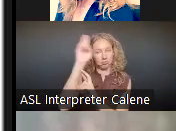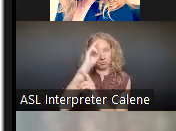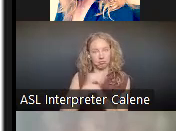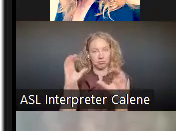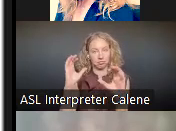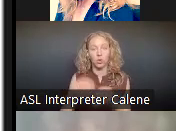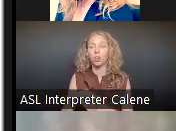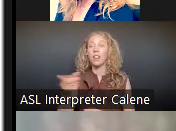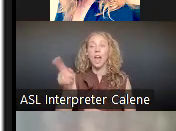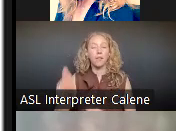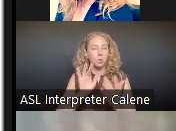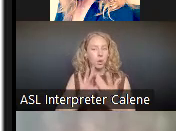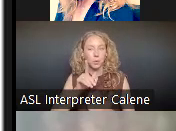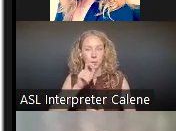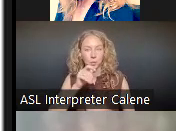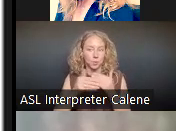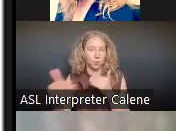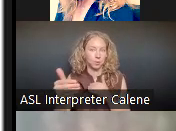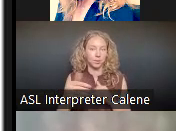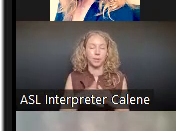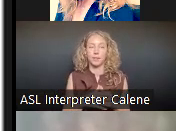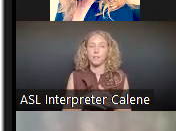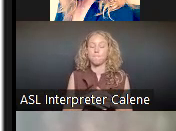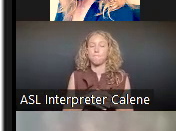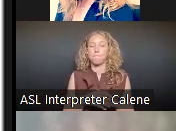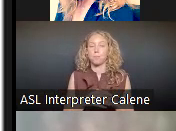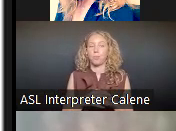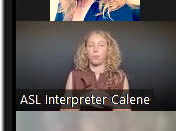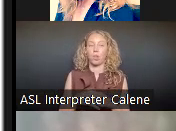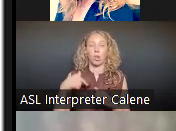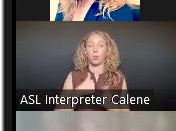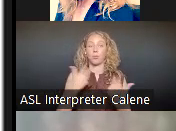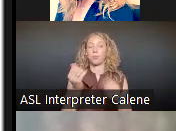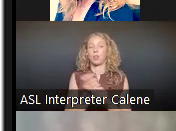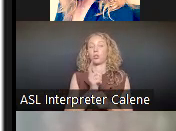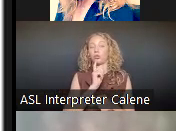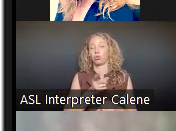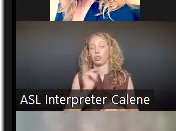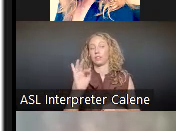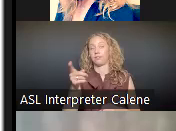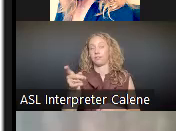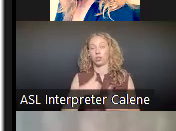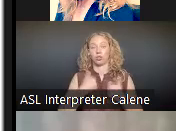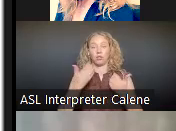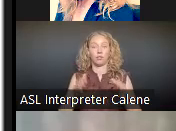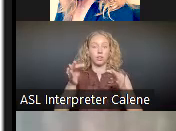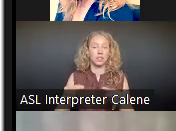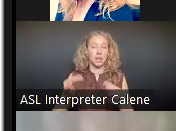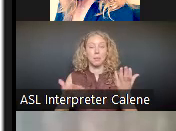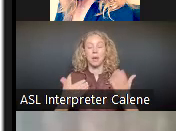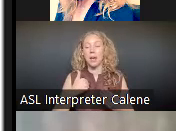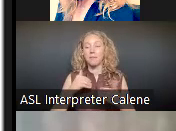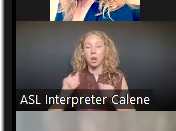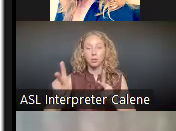they need to contact moving forward, right? We want to make sure that if they decide, say there's an opportunity